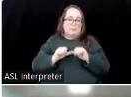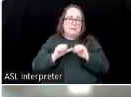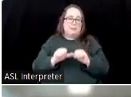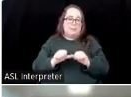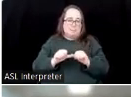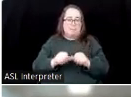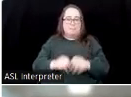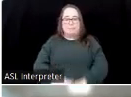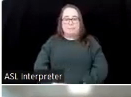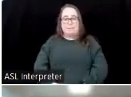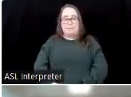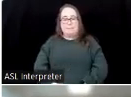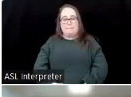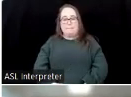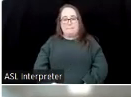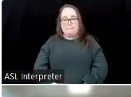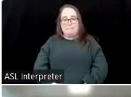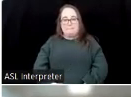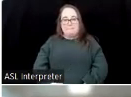Next slide.